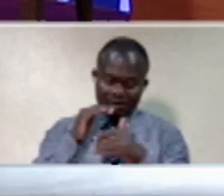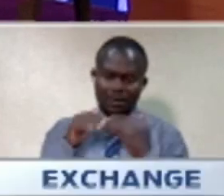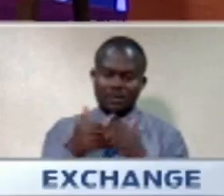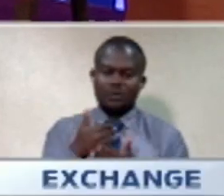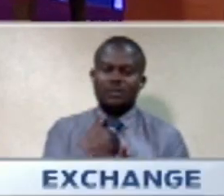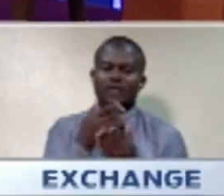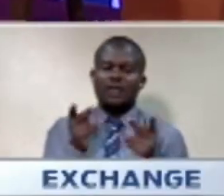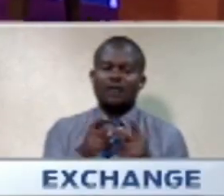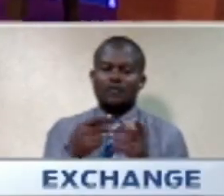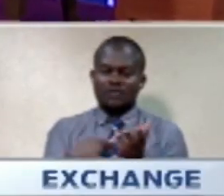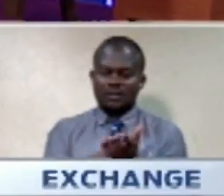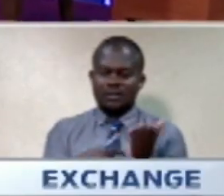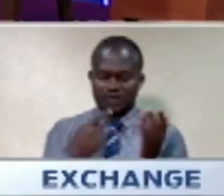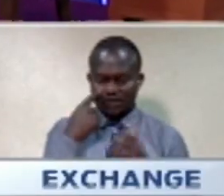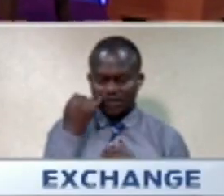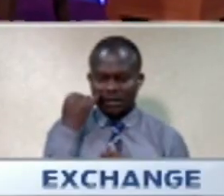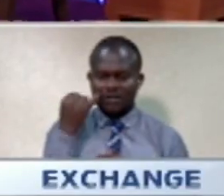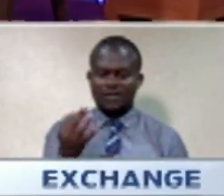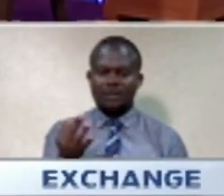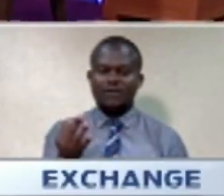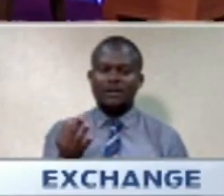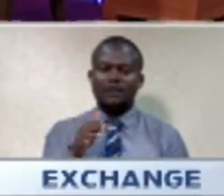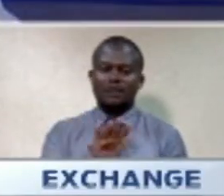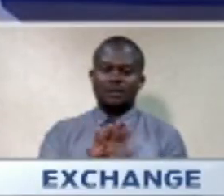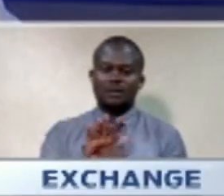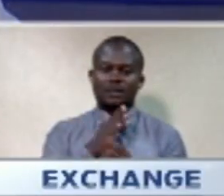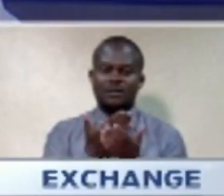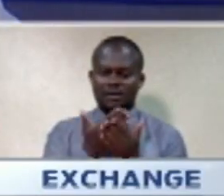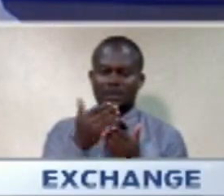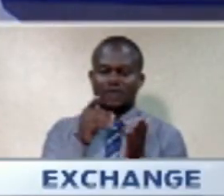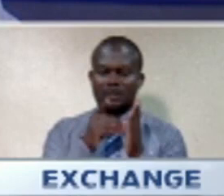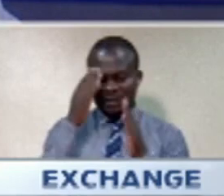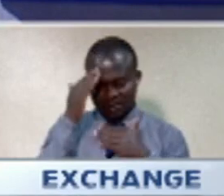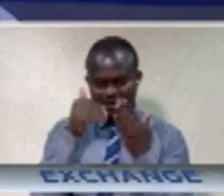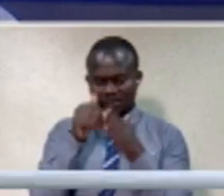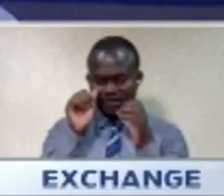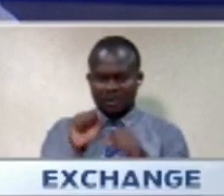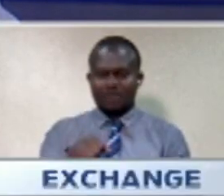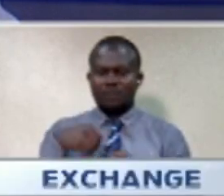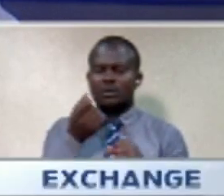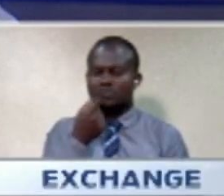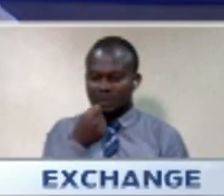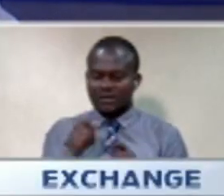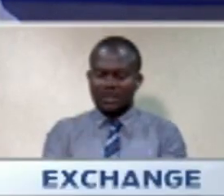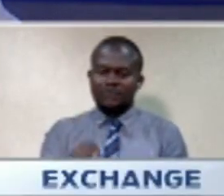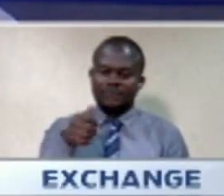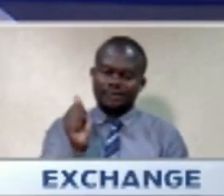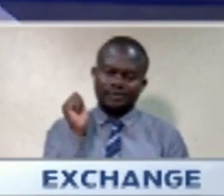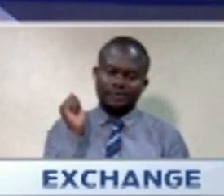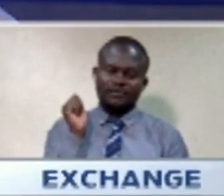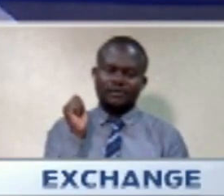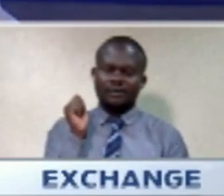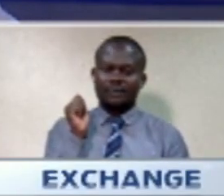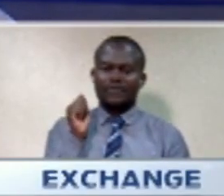We are visiting the sick where they are to see if they qualify for this medicine, meaning we are looking to see if their liver functions well, kidneys, so